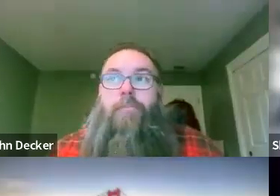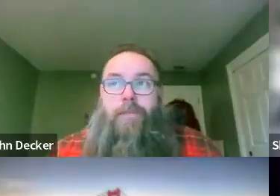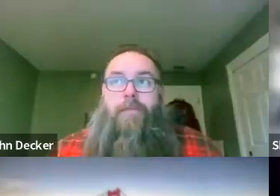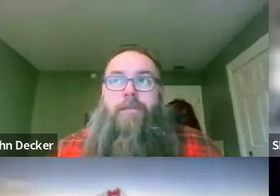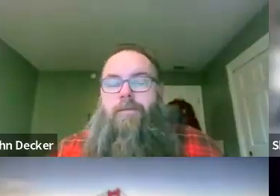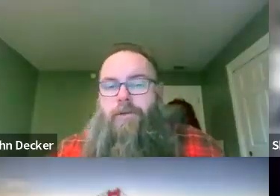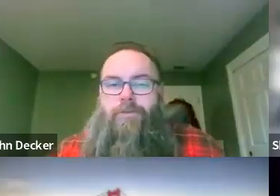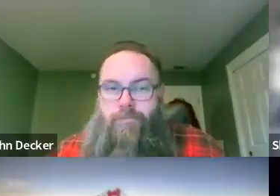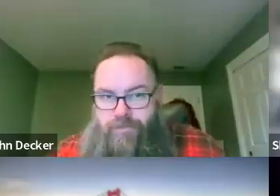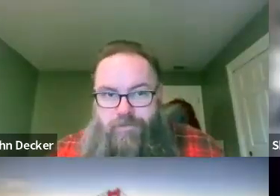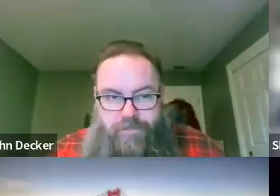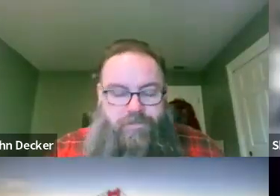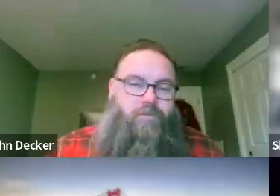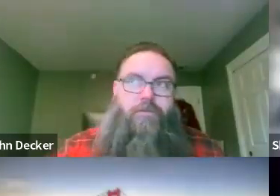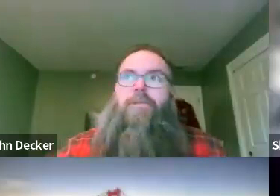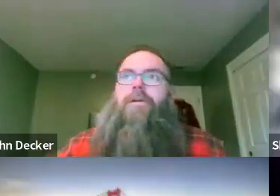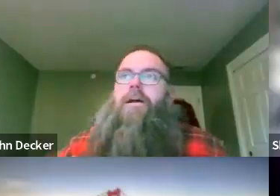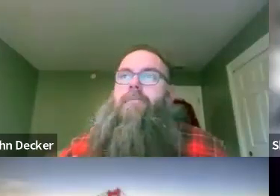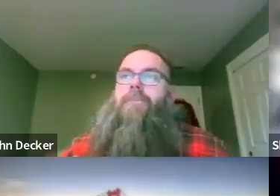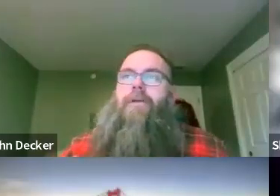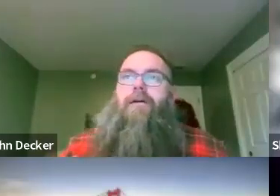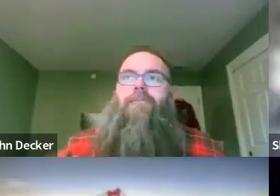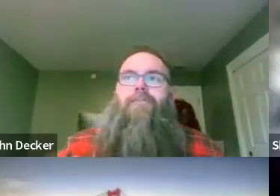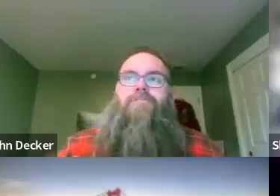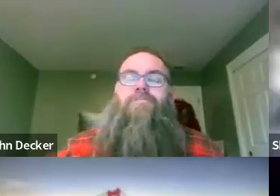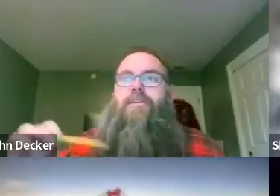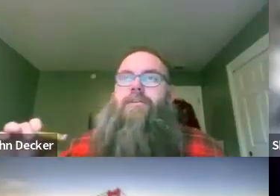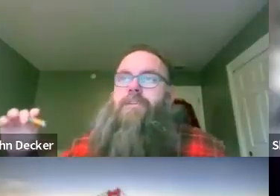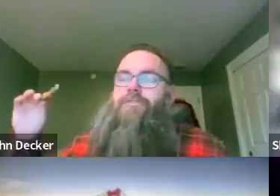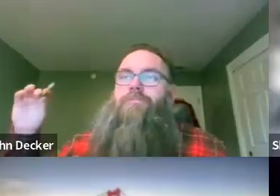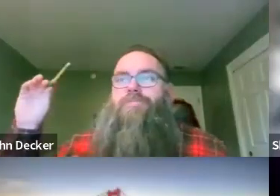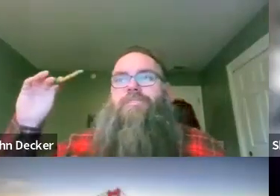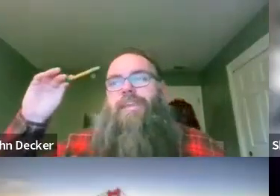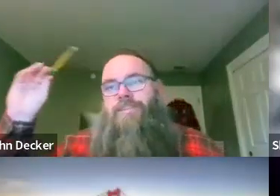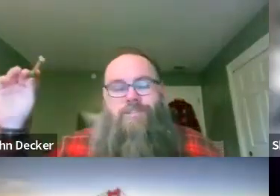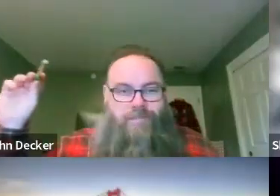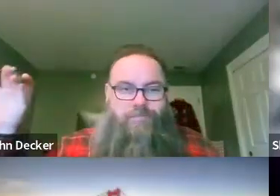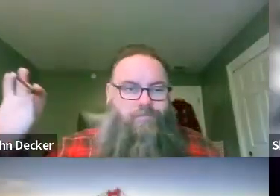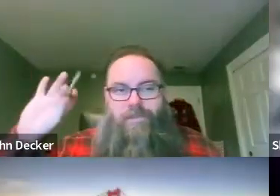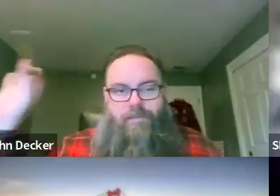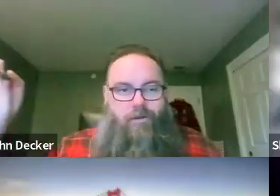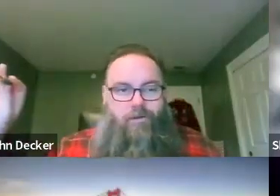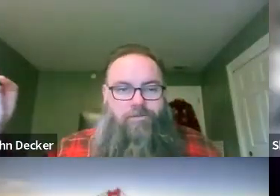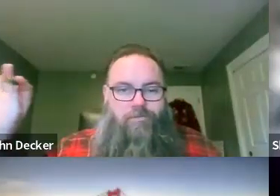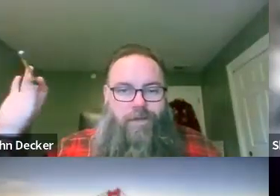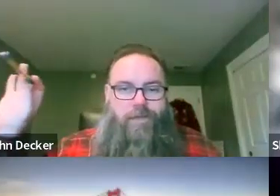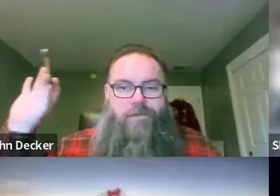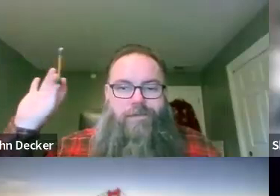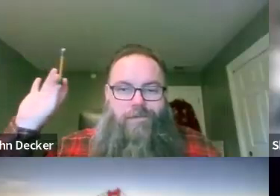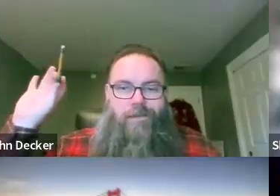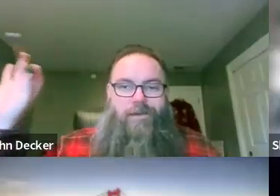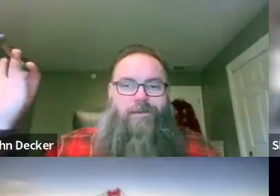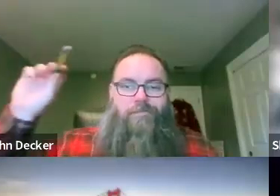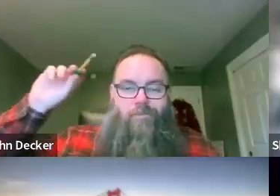California Department of Health and Human Services. So you have, excuse me, the California Health and Human Services Agency. Get all of